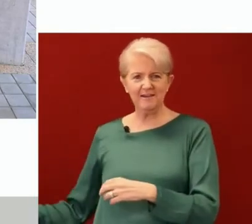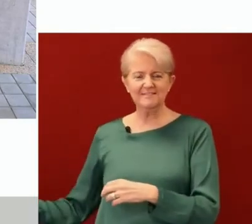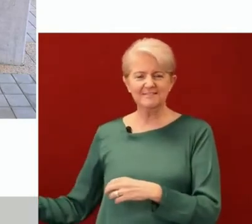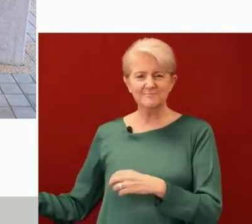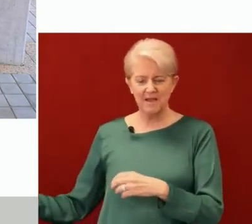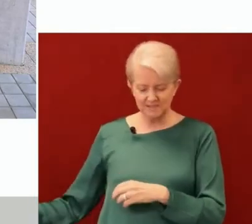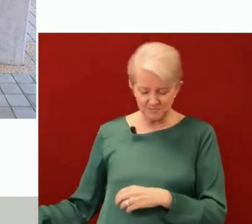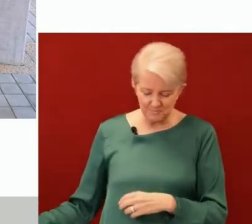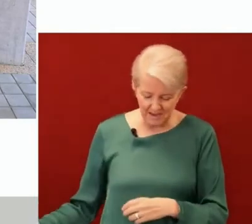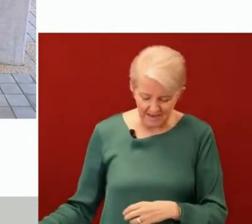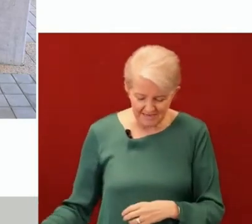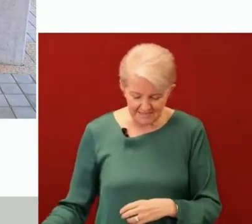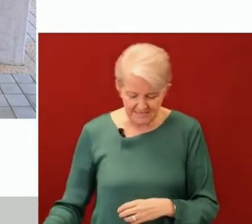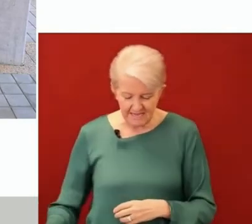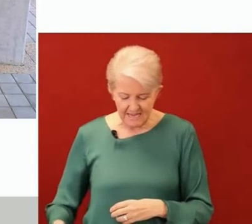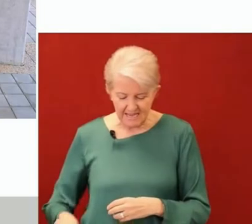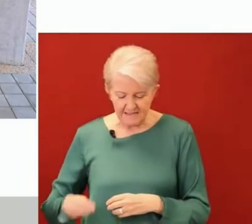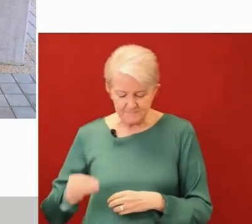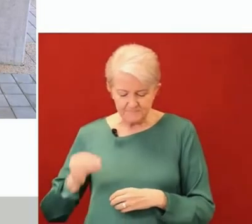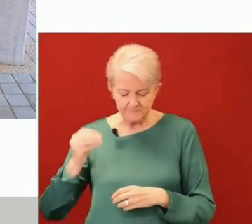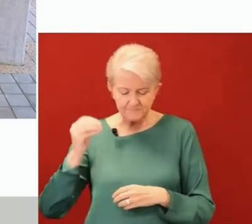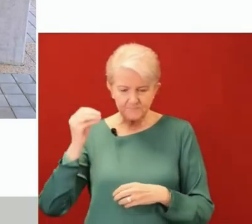I married, my husband Mark,